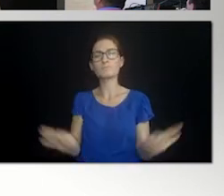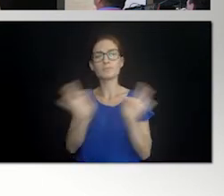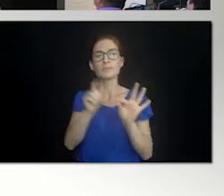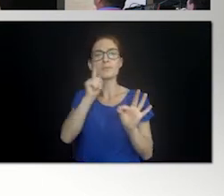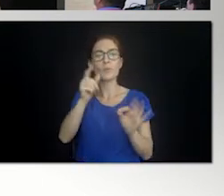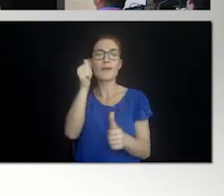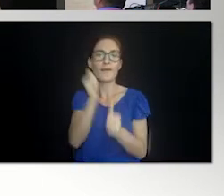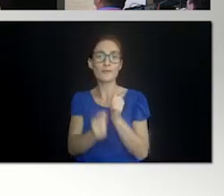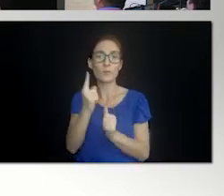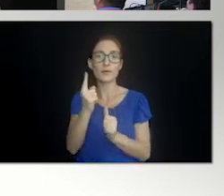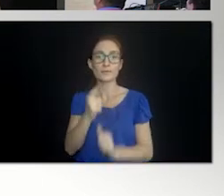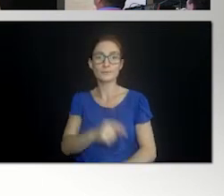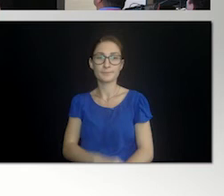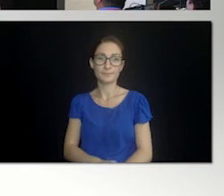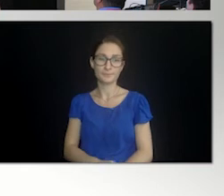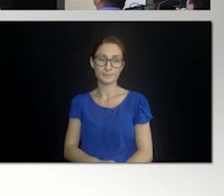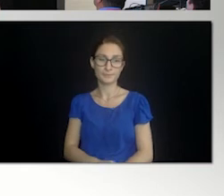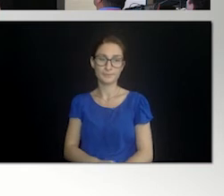everyone.